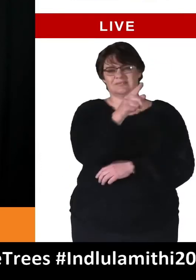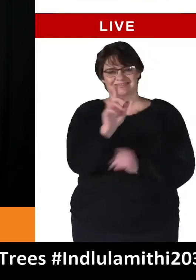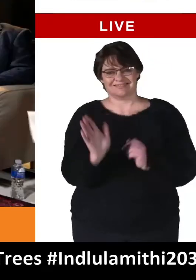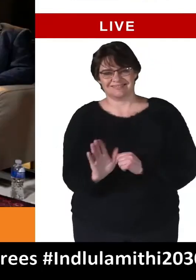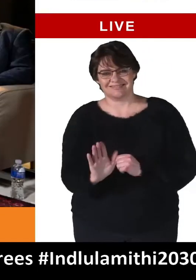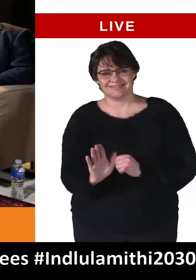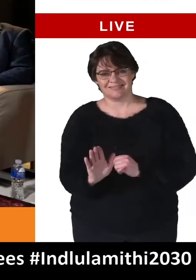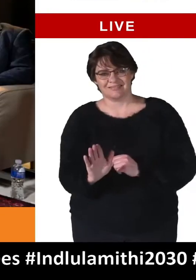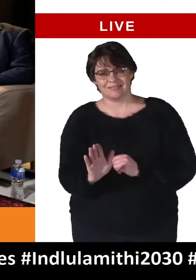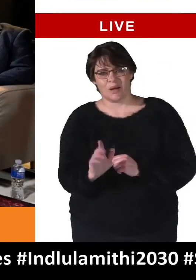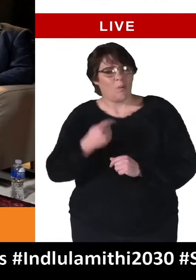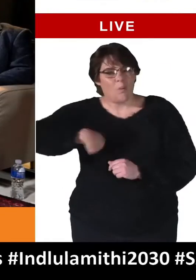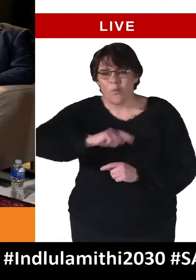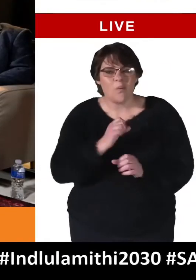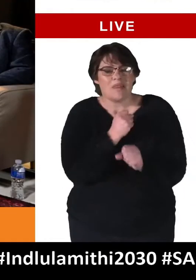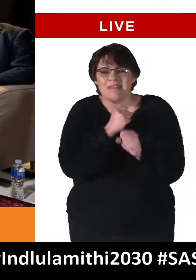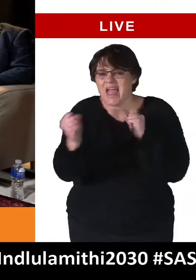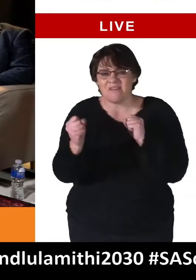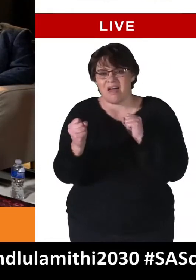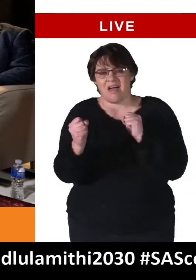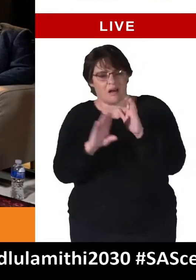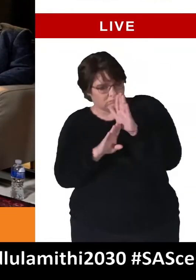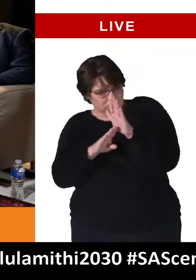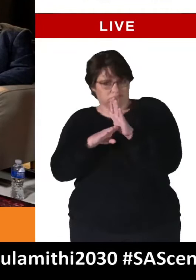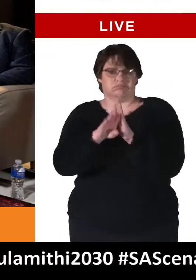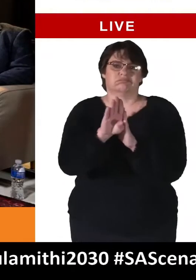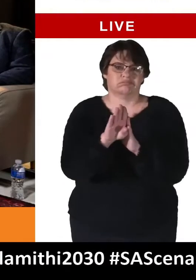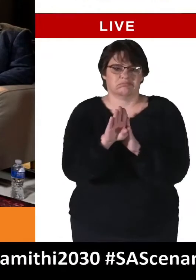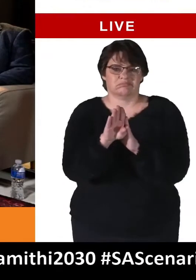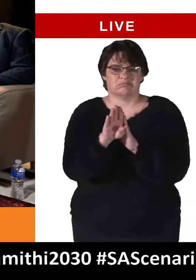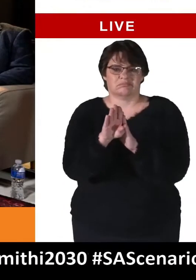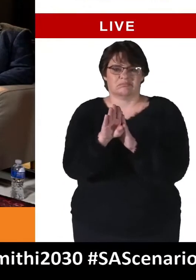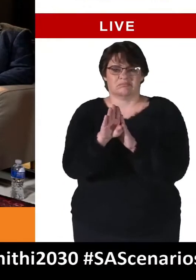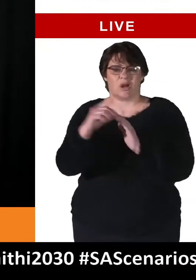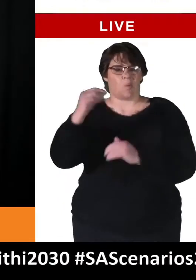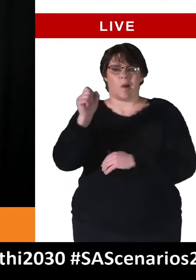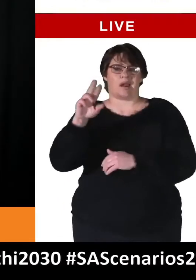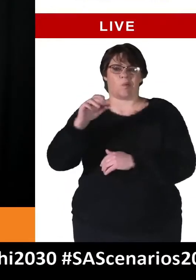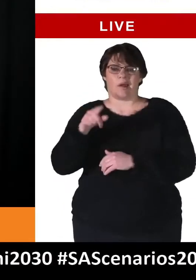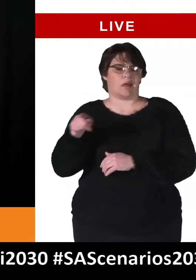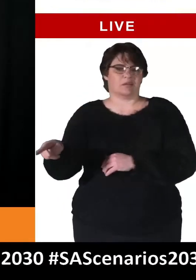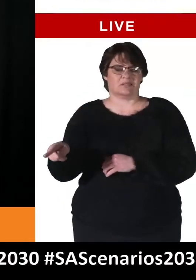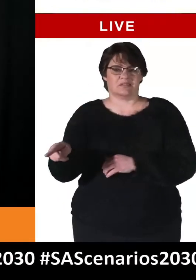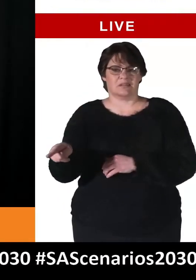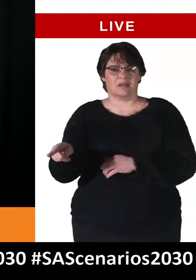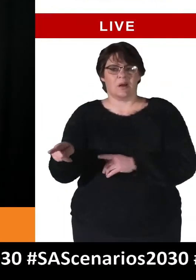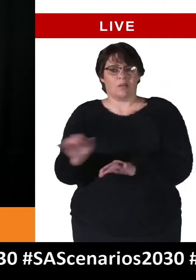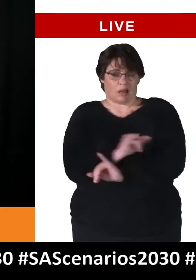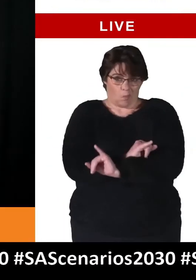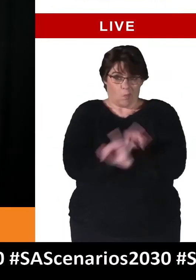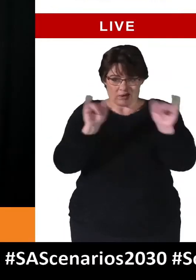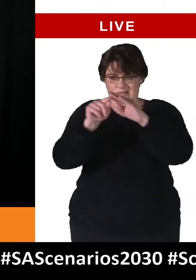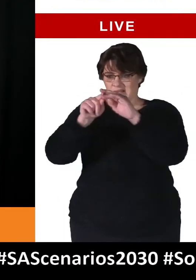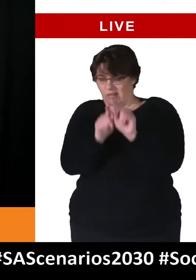gives, we will not be able to get out of Gwara. In fact, we might get into a state which is worse than